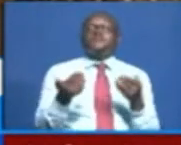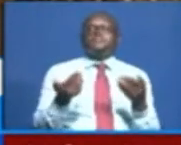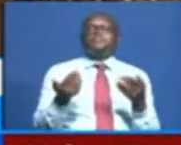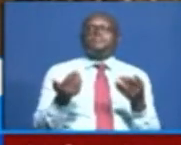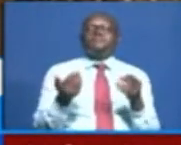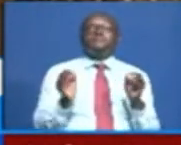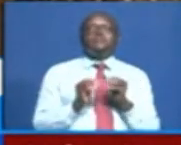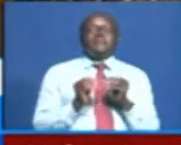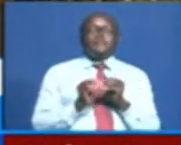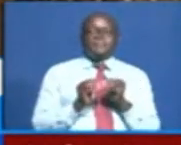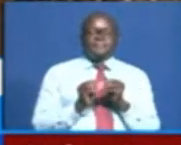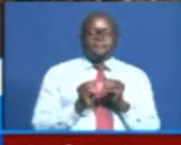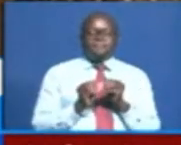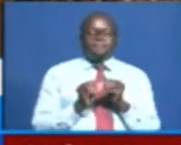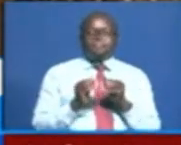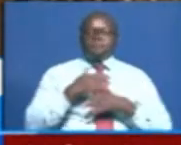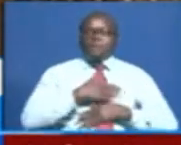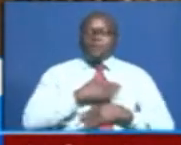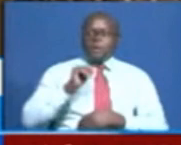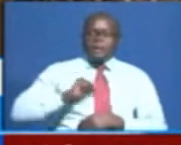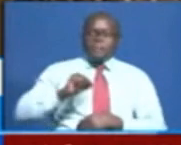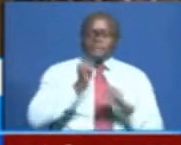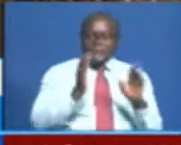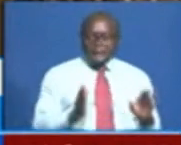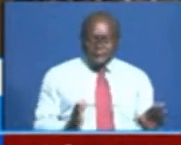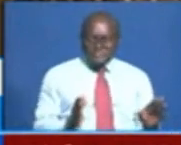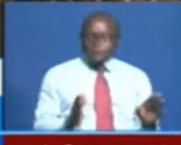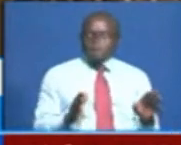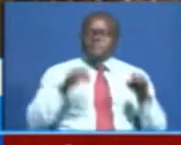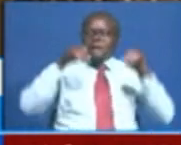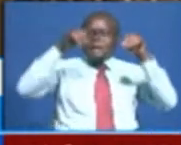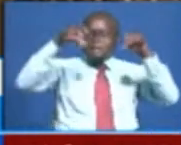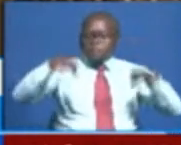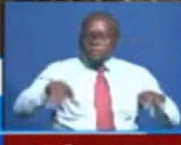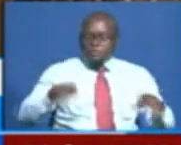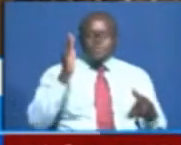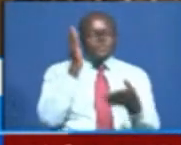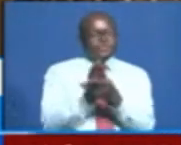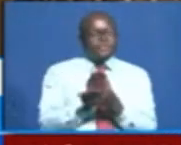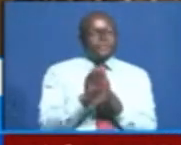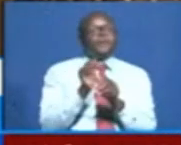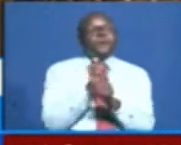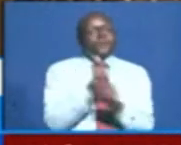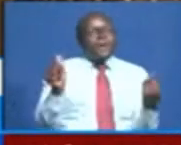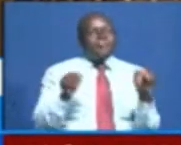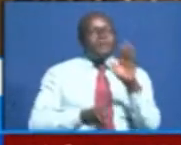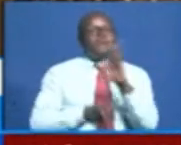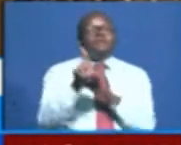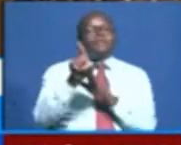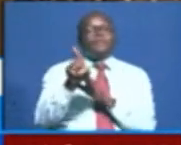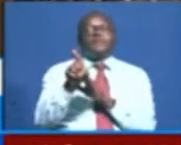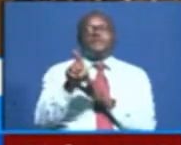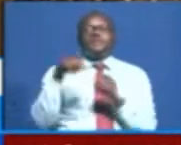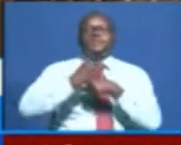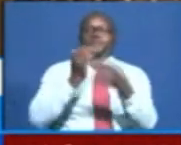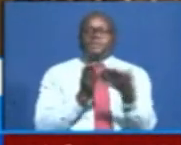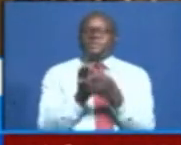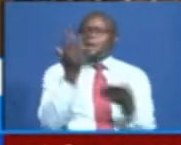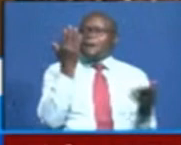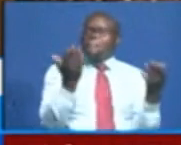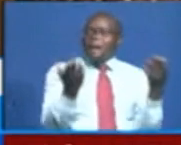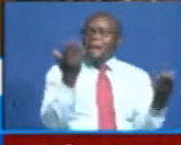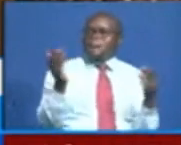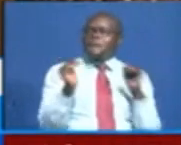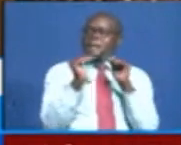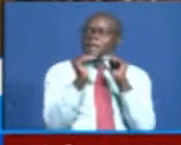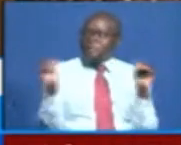occasion. Honourable Senators, devolution as a novel development model was meant to ensure balanced, equitable